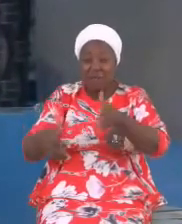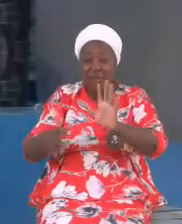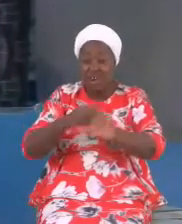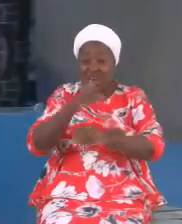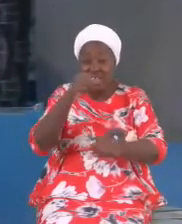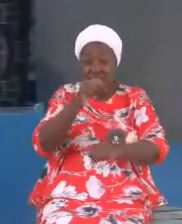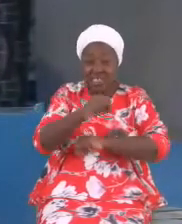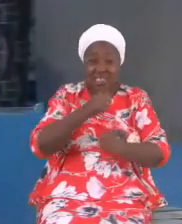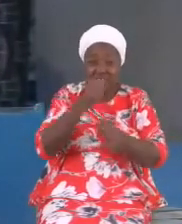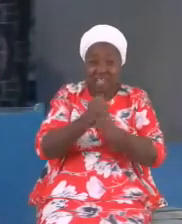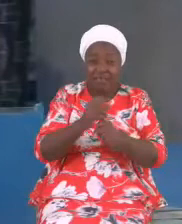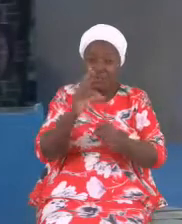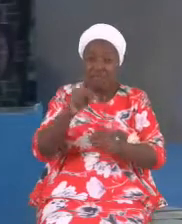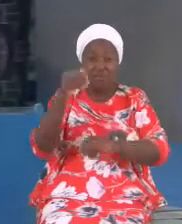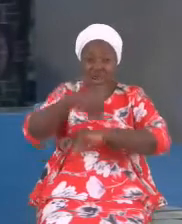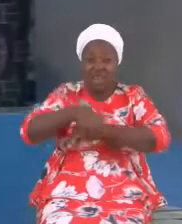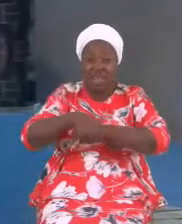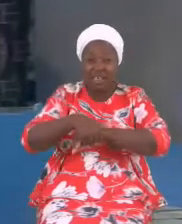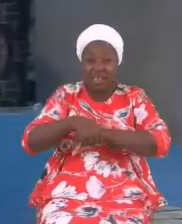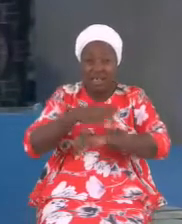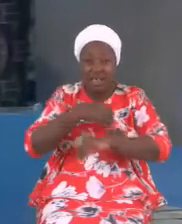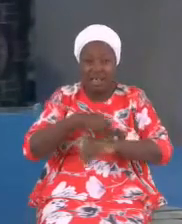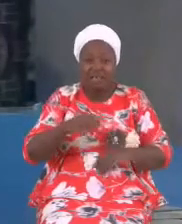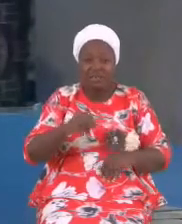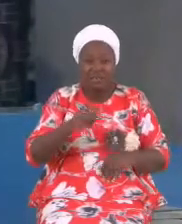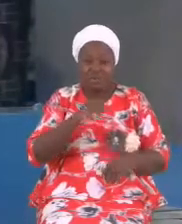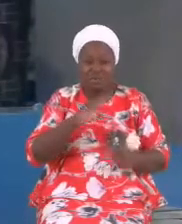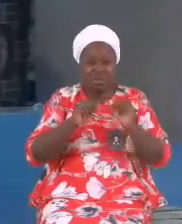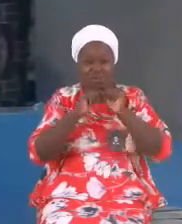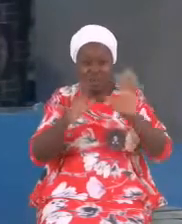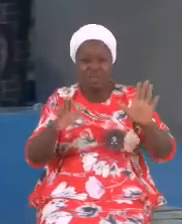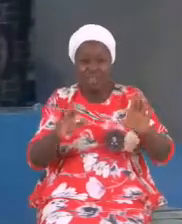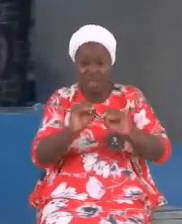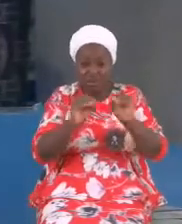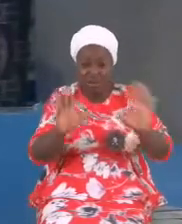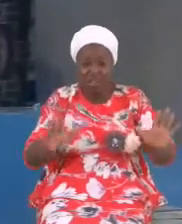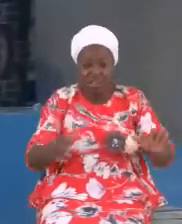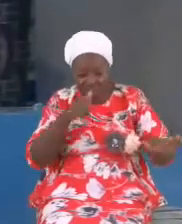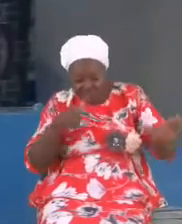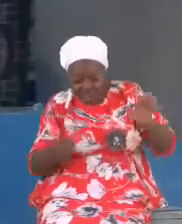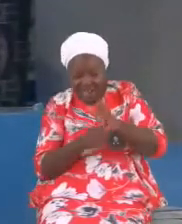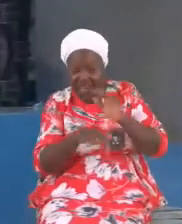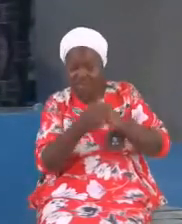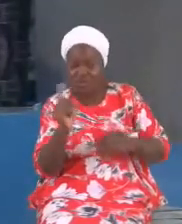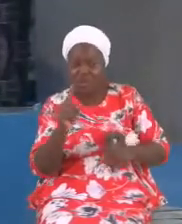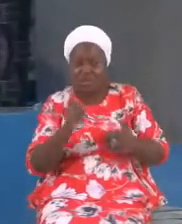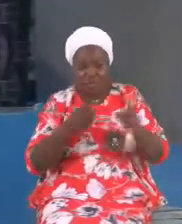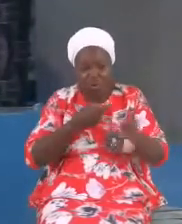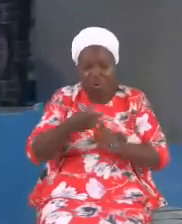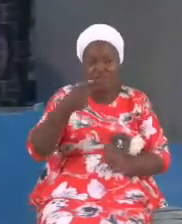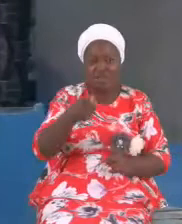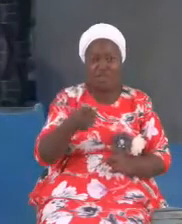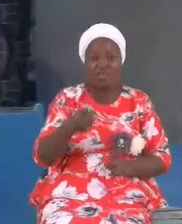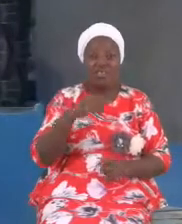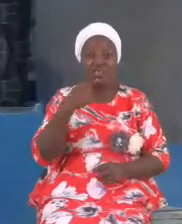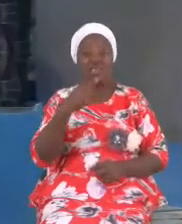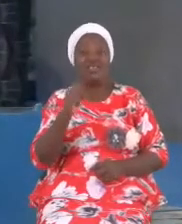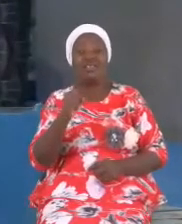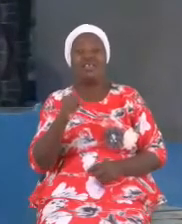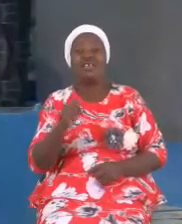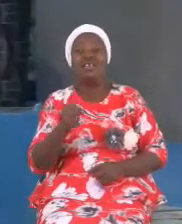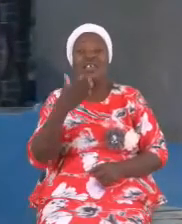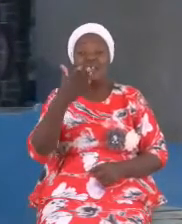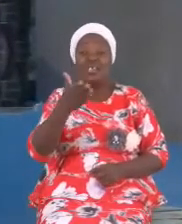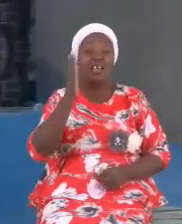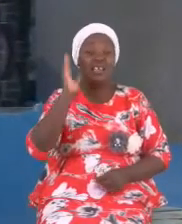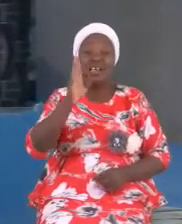no night. And there's nothing hiding under darkness anywhere to hurt you. It says there shall be no